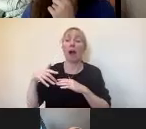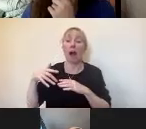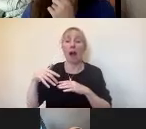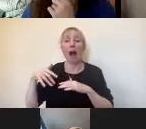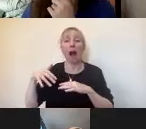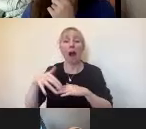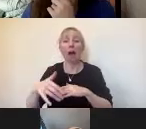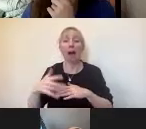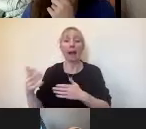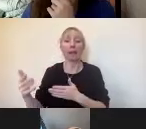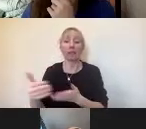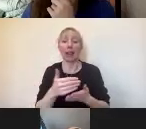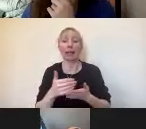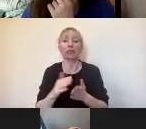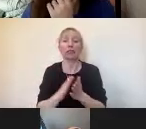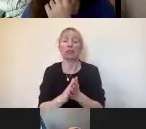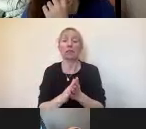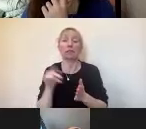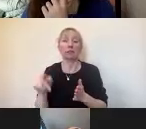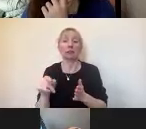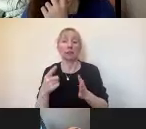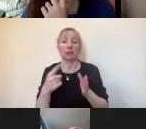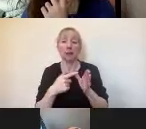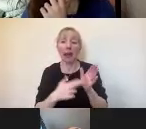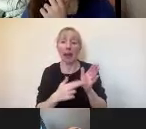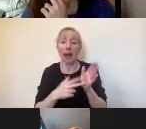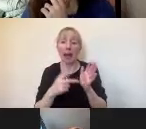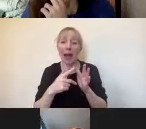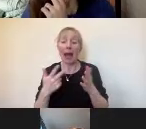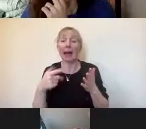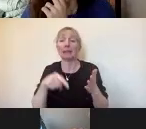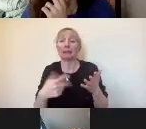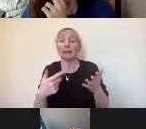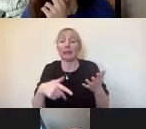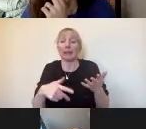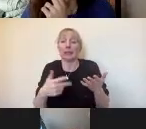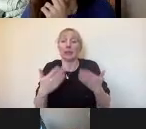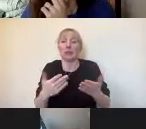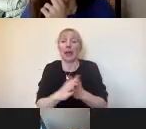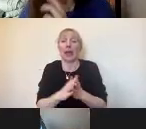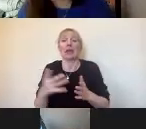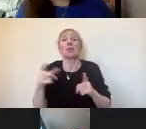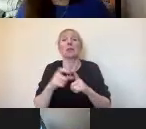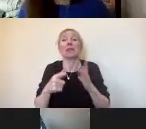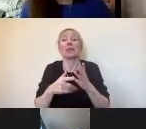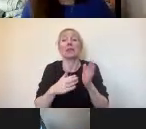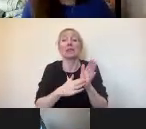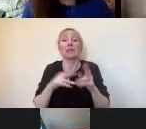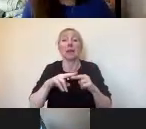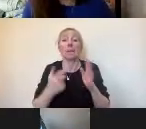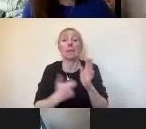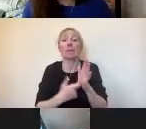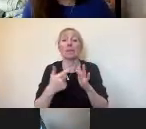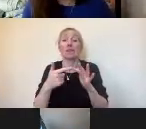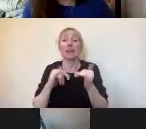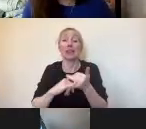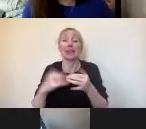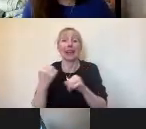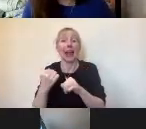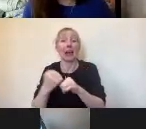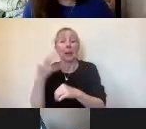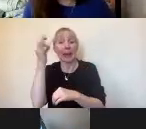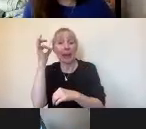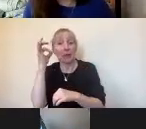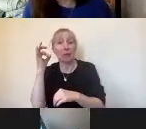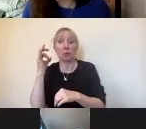speaking today, is a heritage officer with Dumfries and Galloway Council, where she served for 25 years. This Introducing